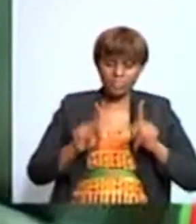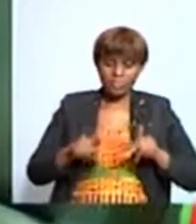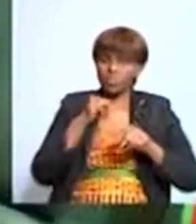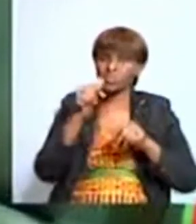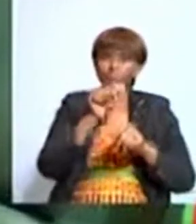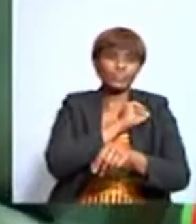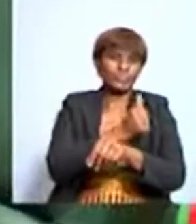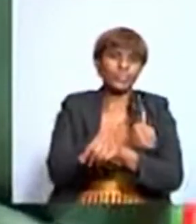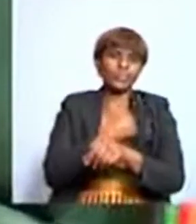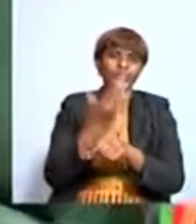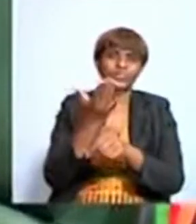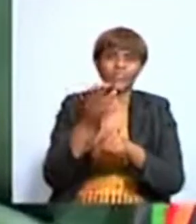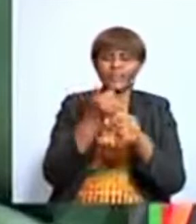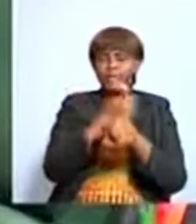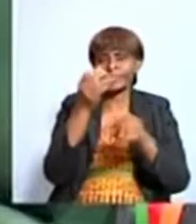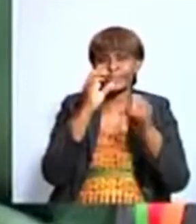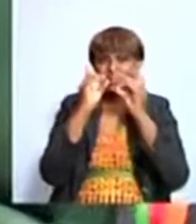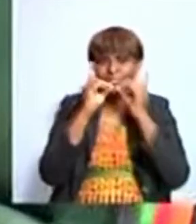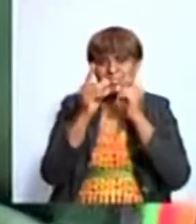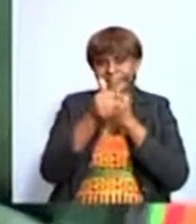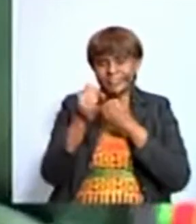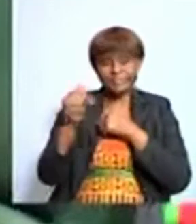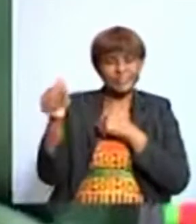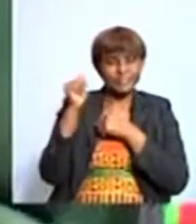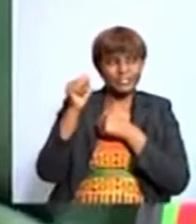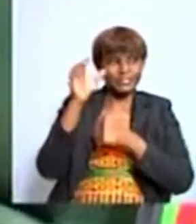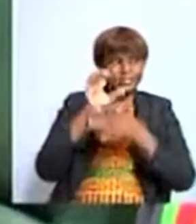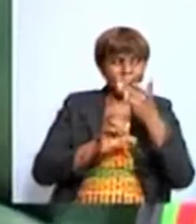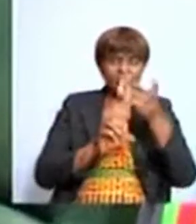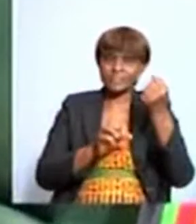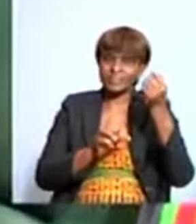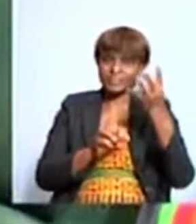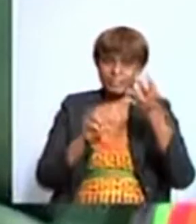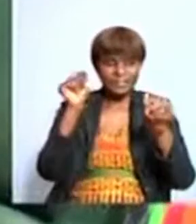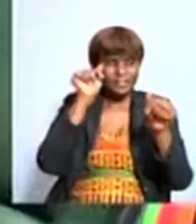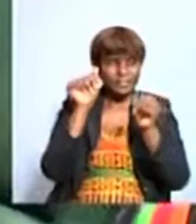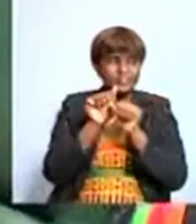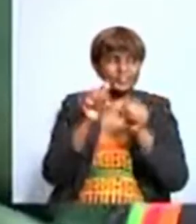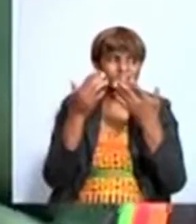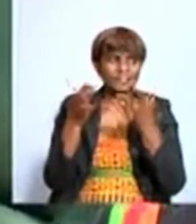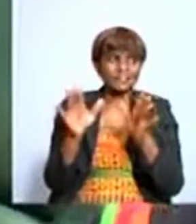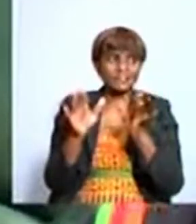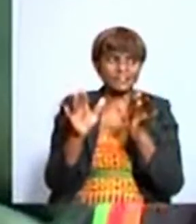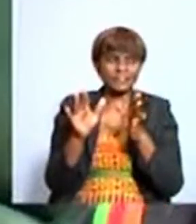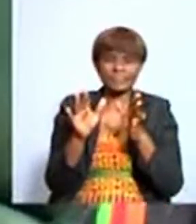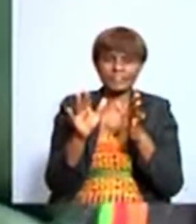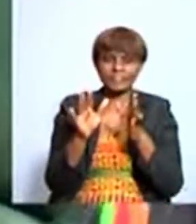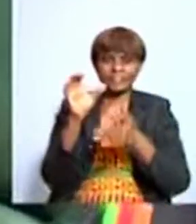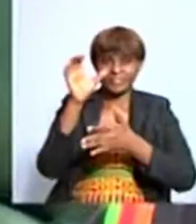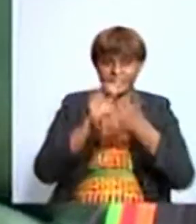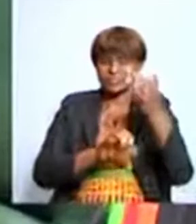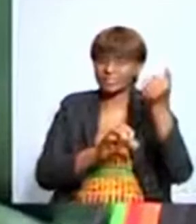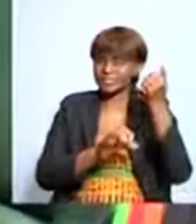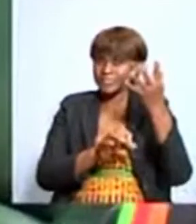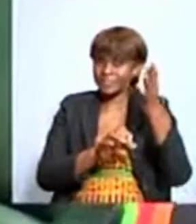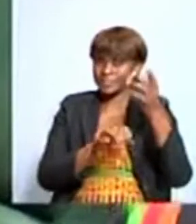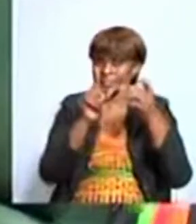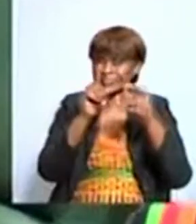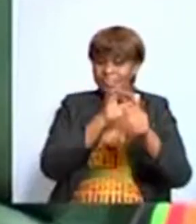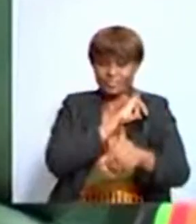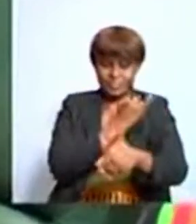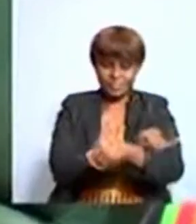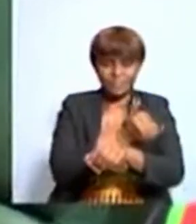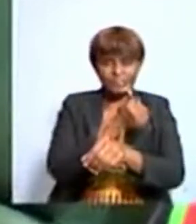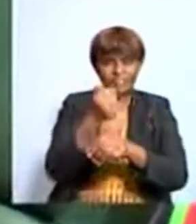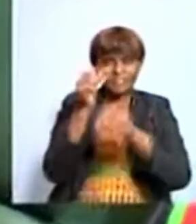persons. Any debate, any objection? Clause 14 is agreed to. Clause 15, immunity.